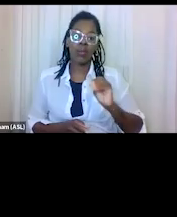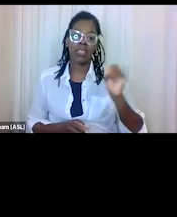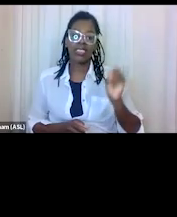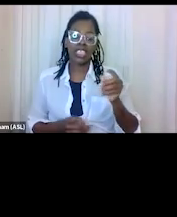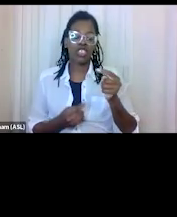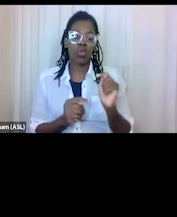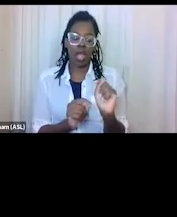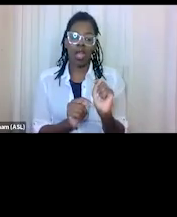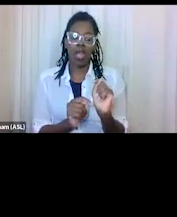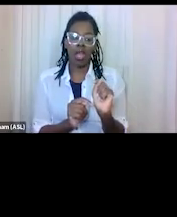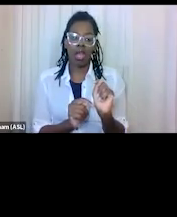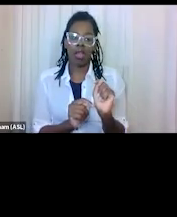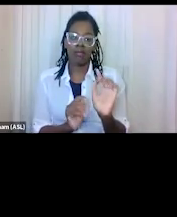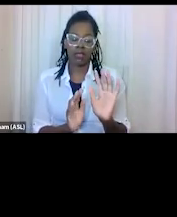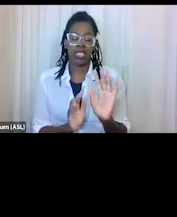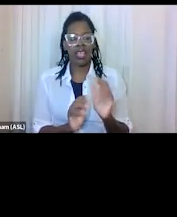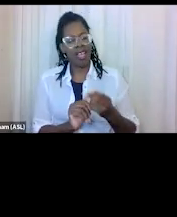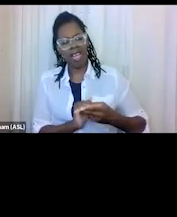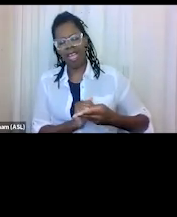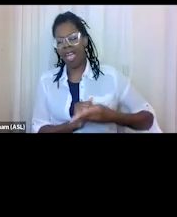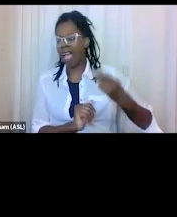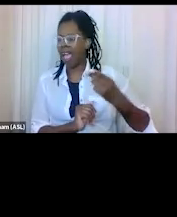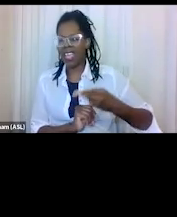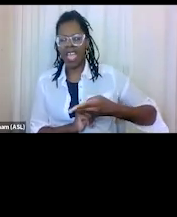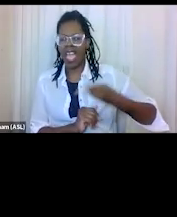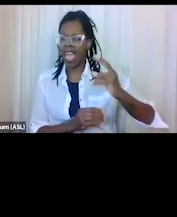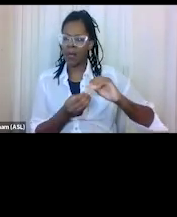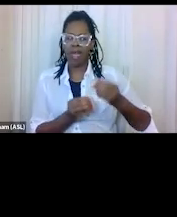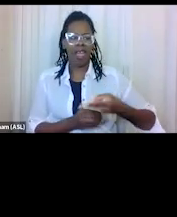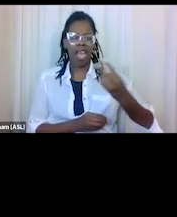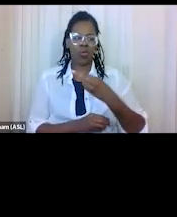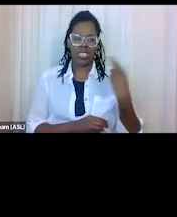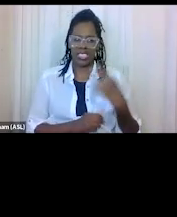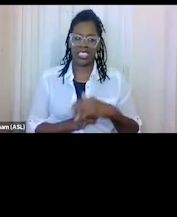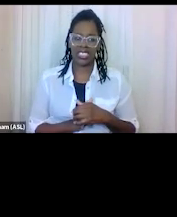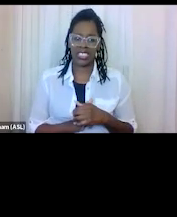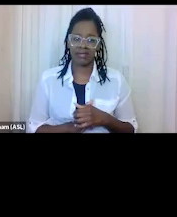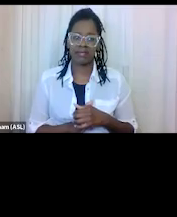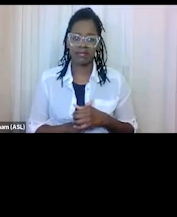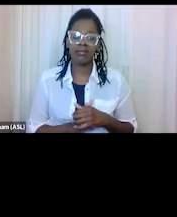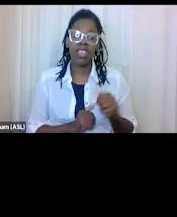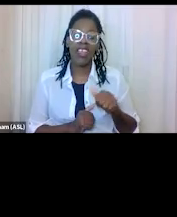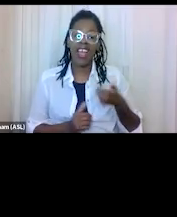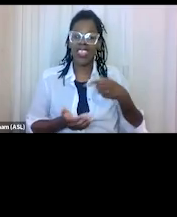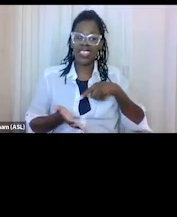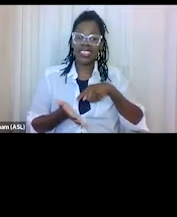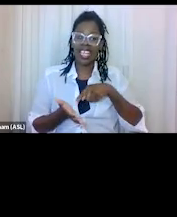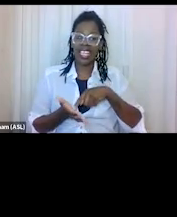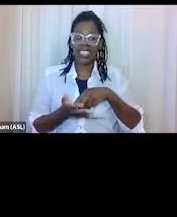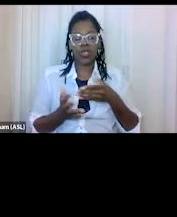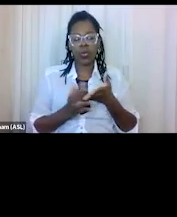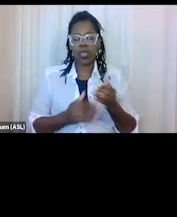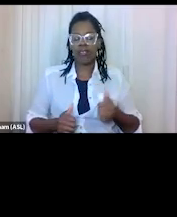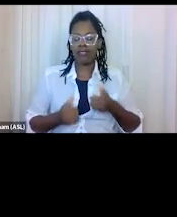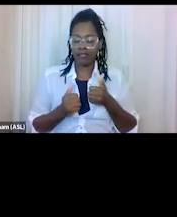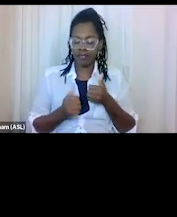suicide over the life course, just an astonishingly high risk for suicide here. Estimates from other studies over the life course